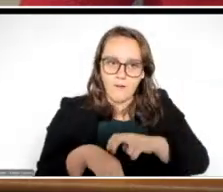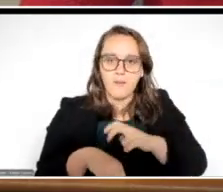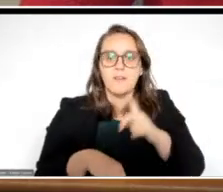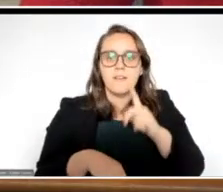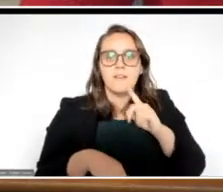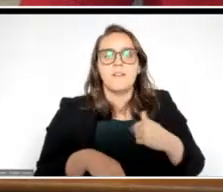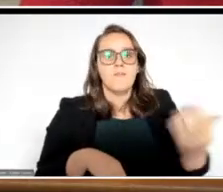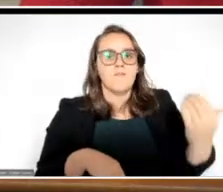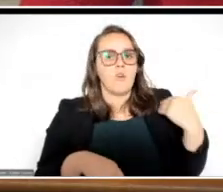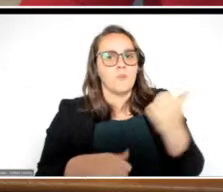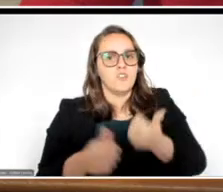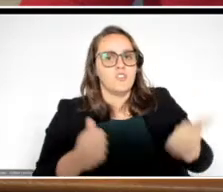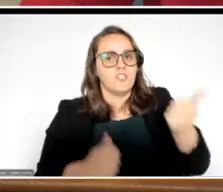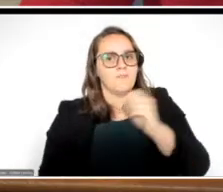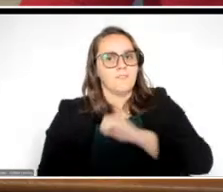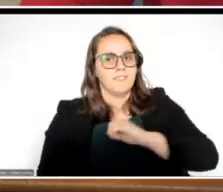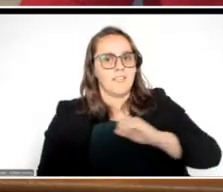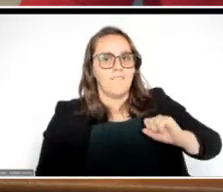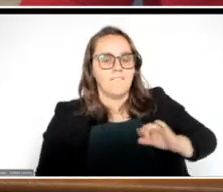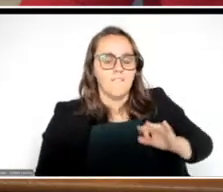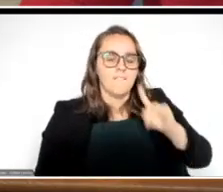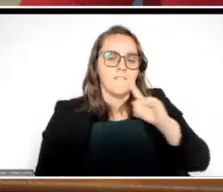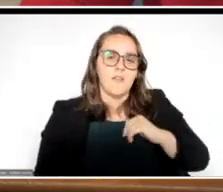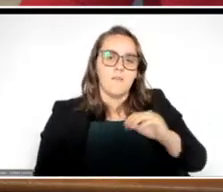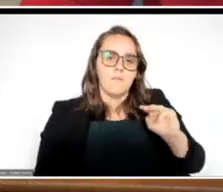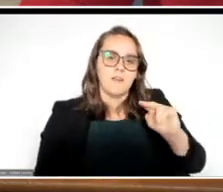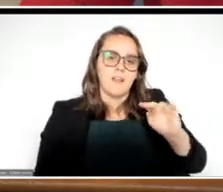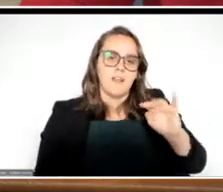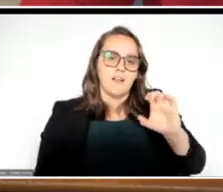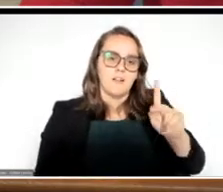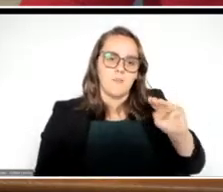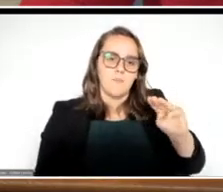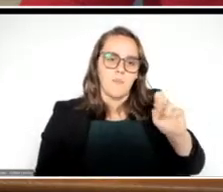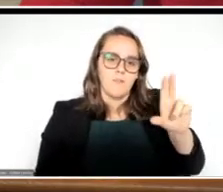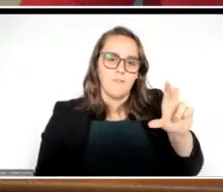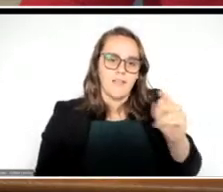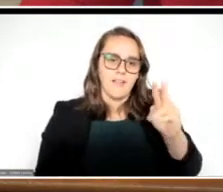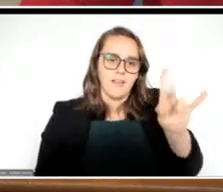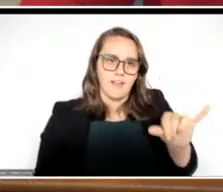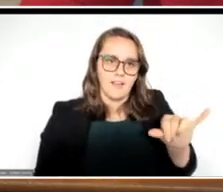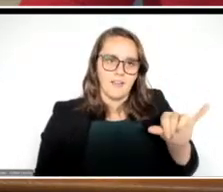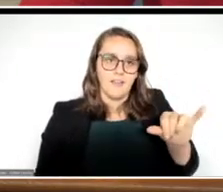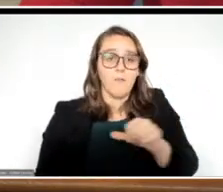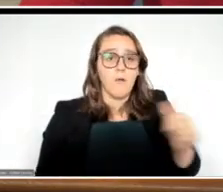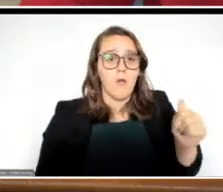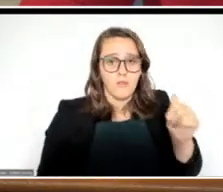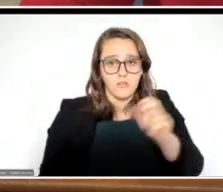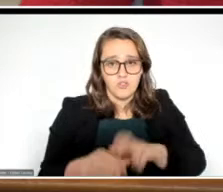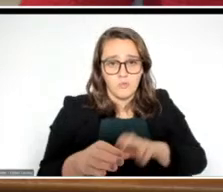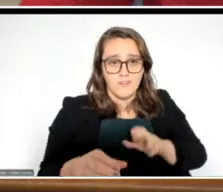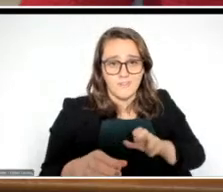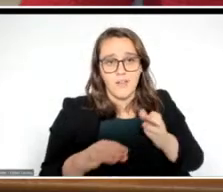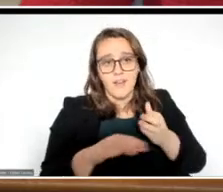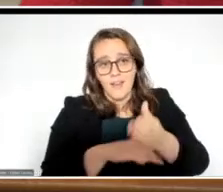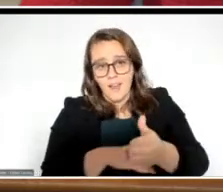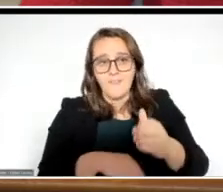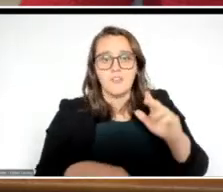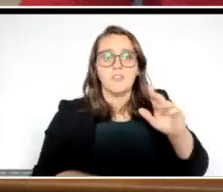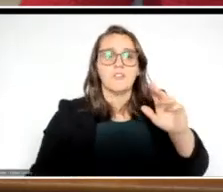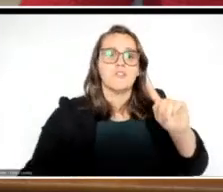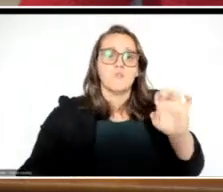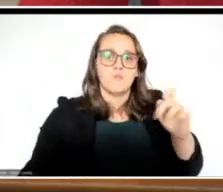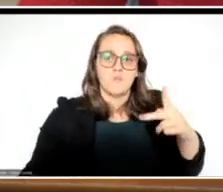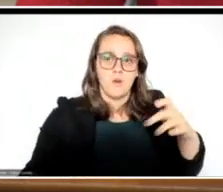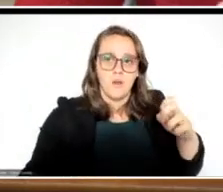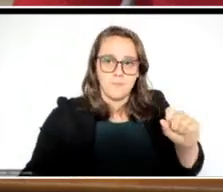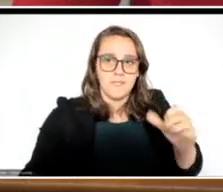and Transportation Secretary Elaine Chao, who resigned after the 6th in protest of Trump's misconduct and to dissociate themselves